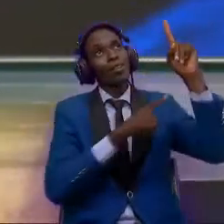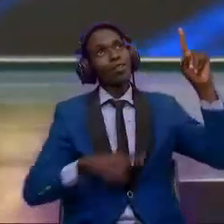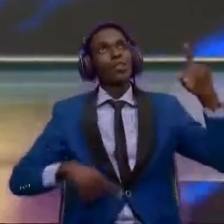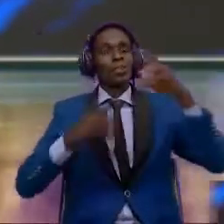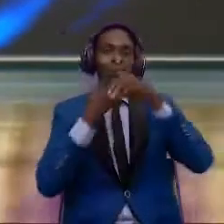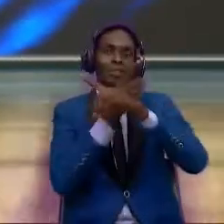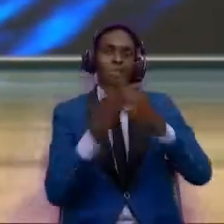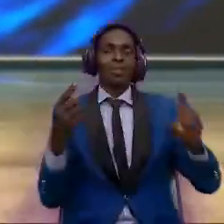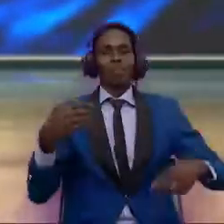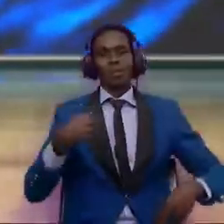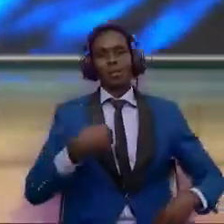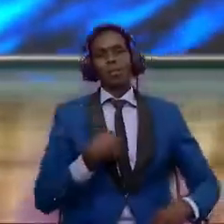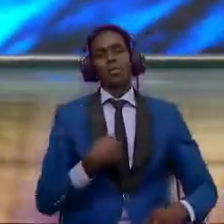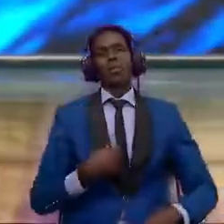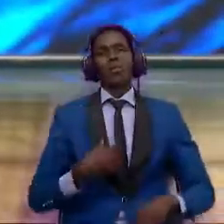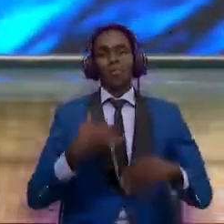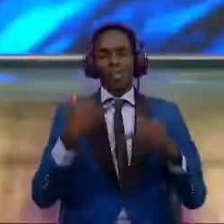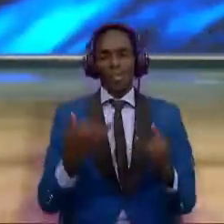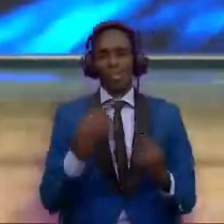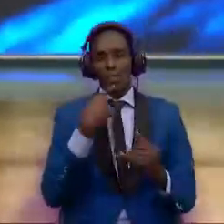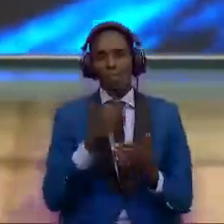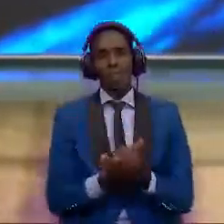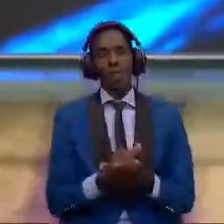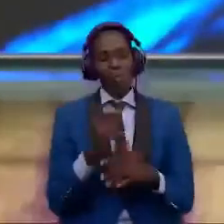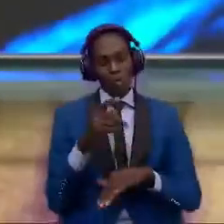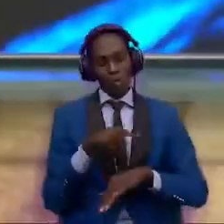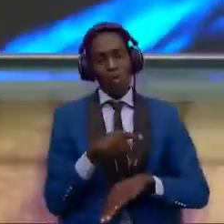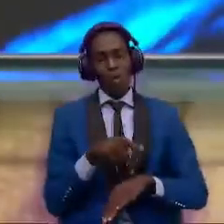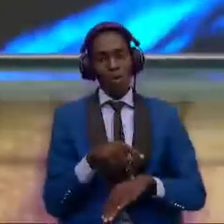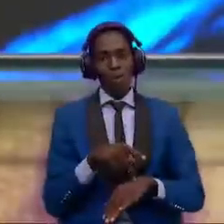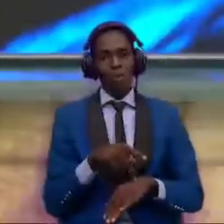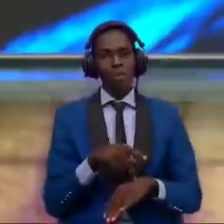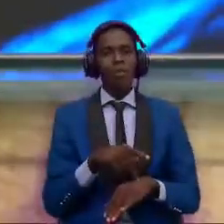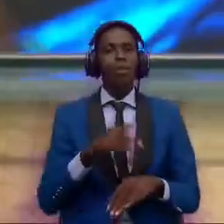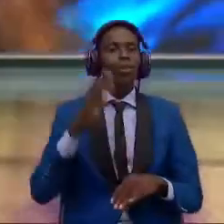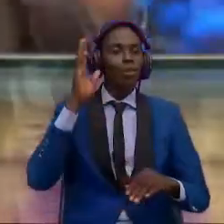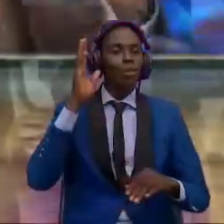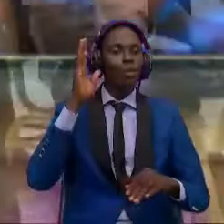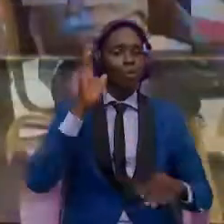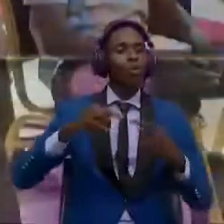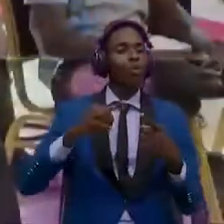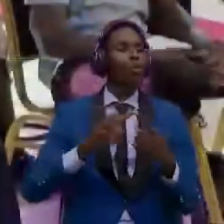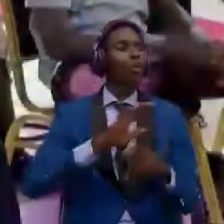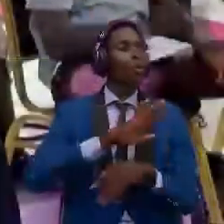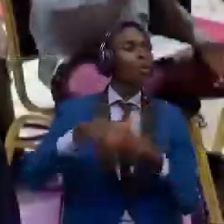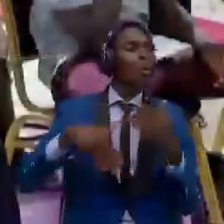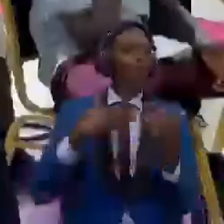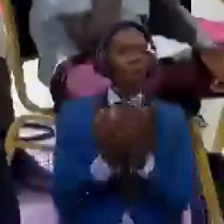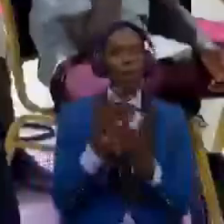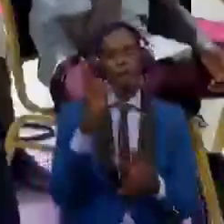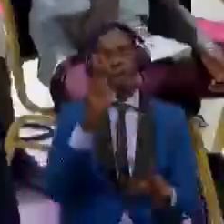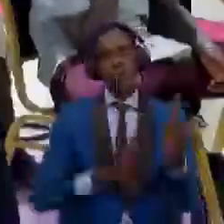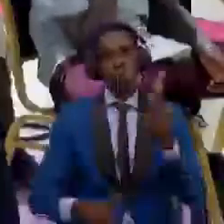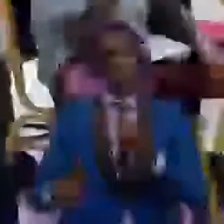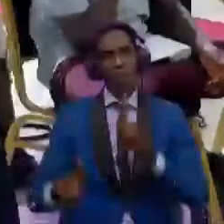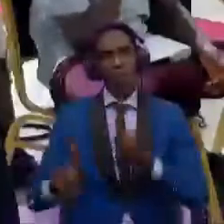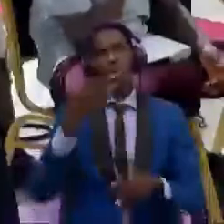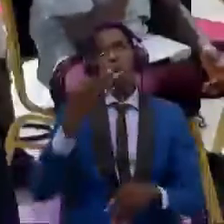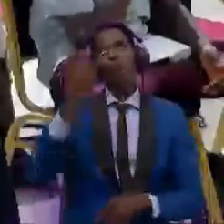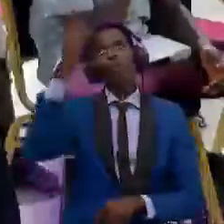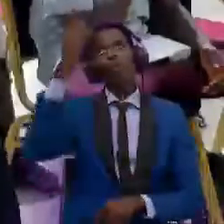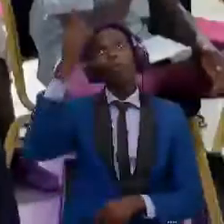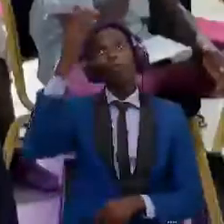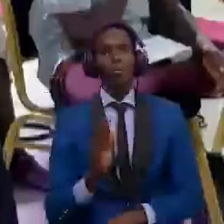going to go from himself, Paul, and he's going to go to all the people of God. He has